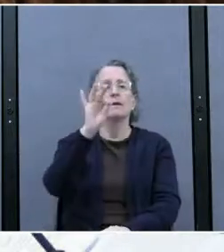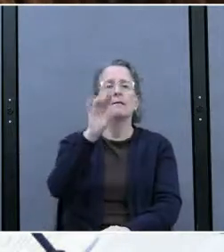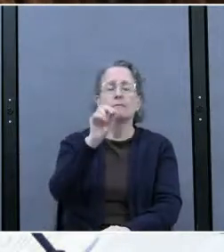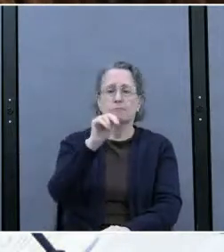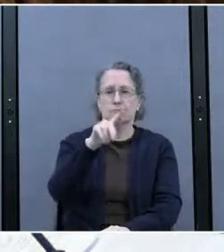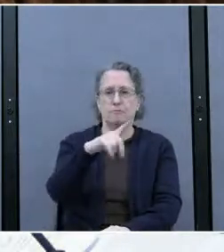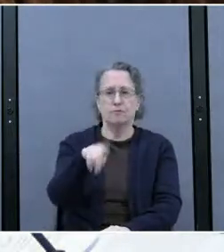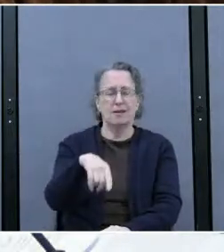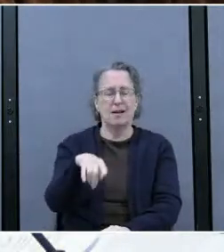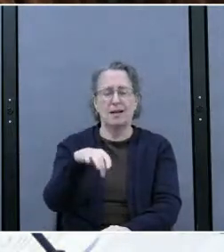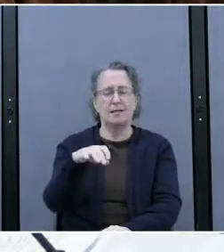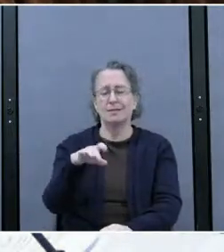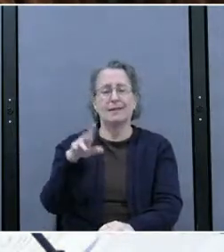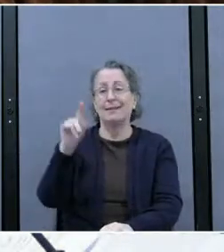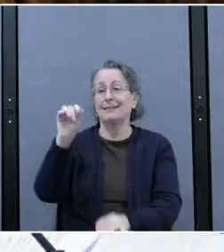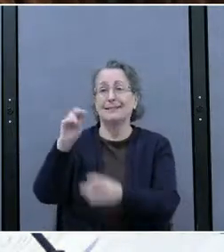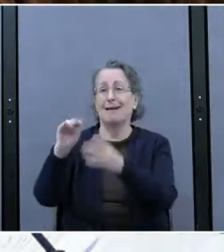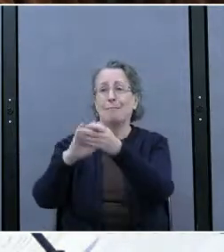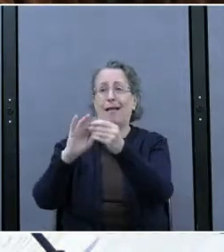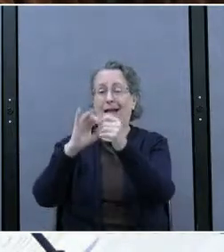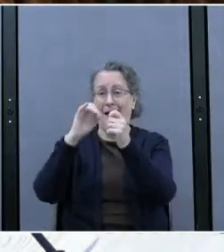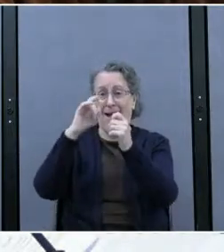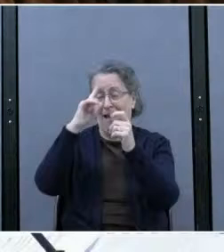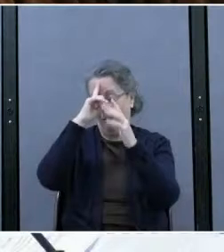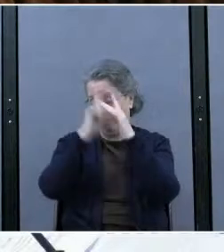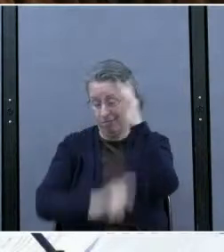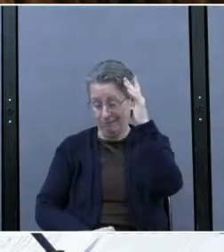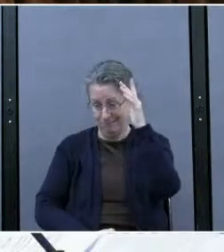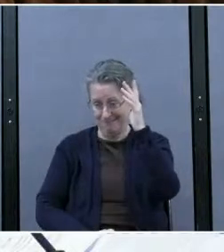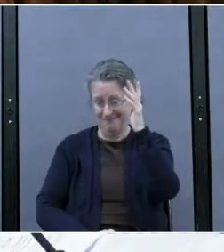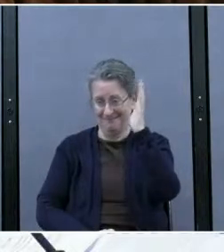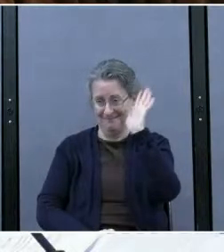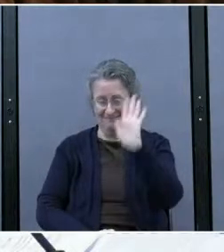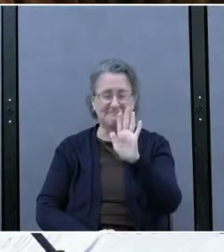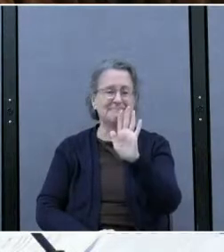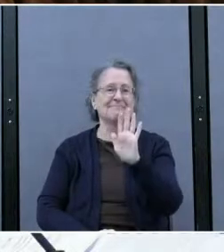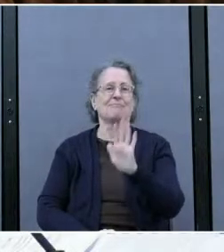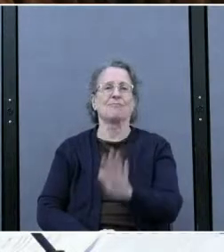got derailed by Tom there. Give me just a second.